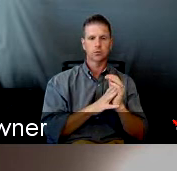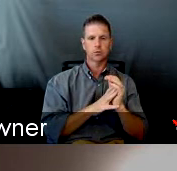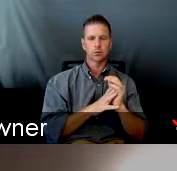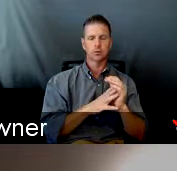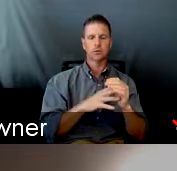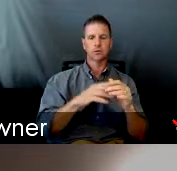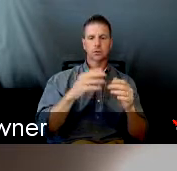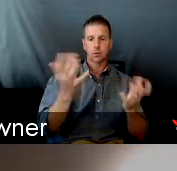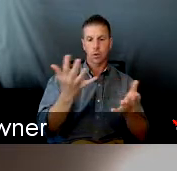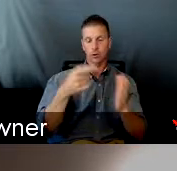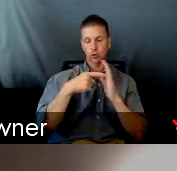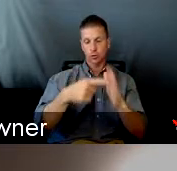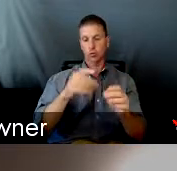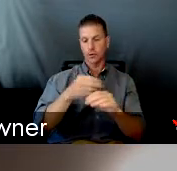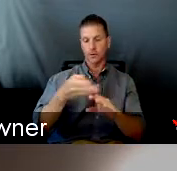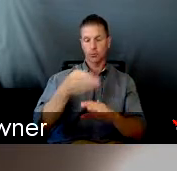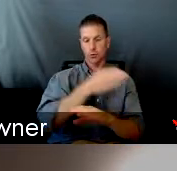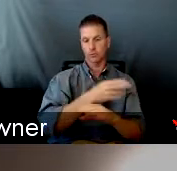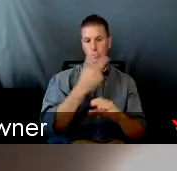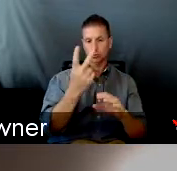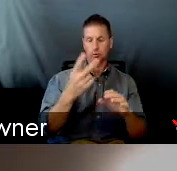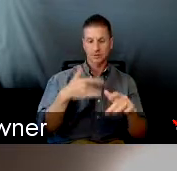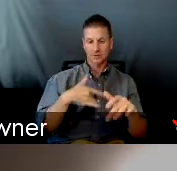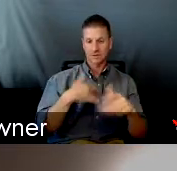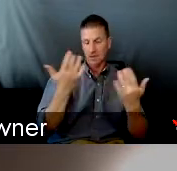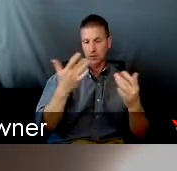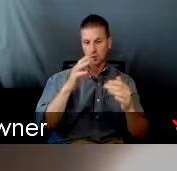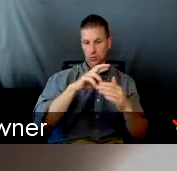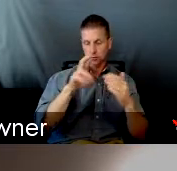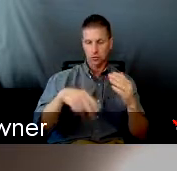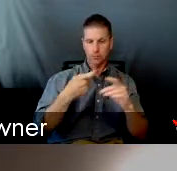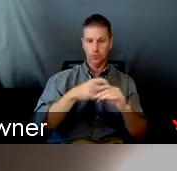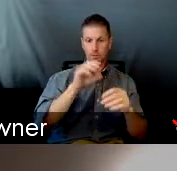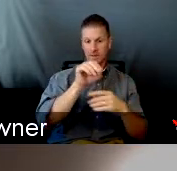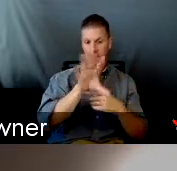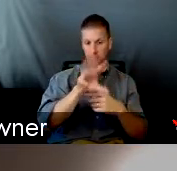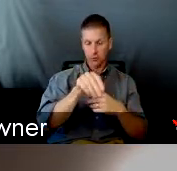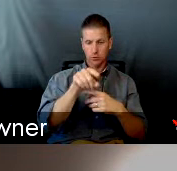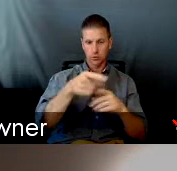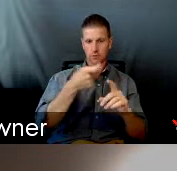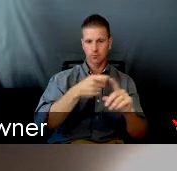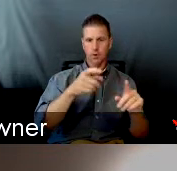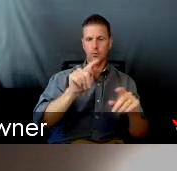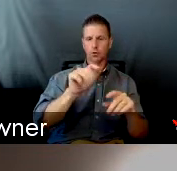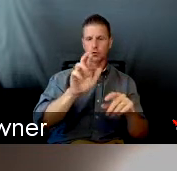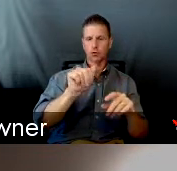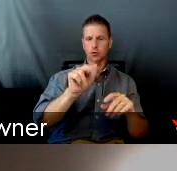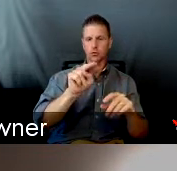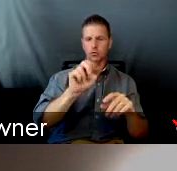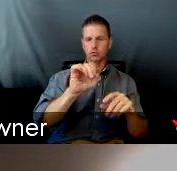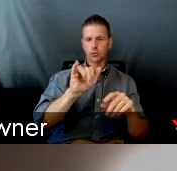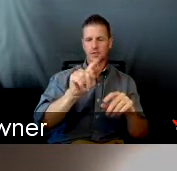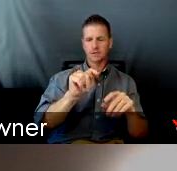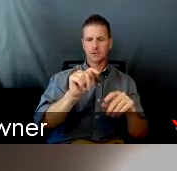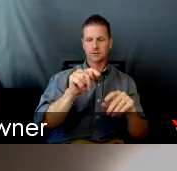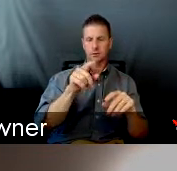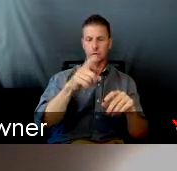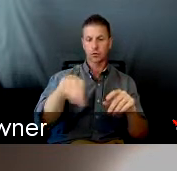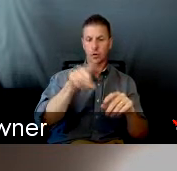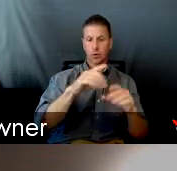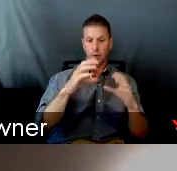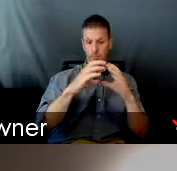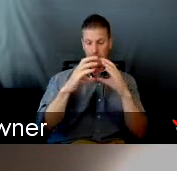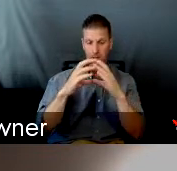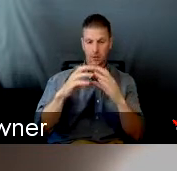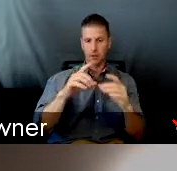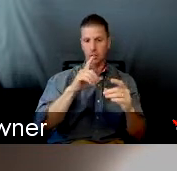so what I've showed you in the previous two exciting results are from the imaging side, and this is from the transit side. So those planets were